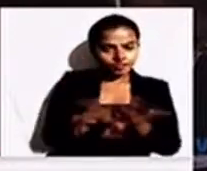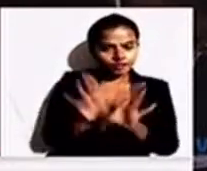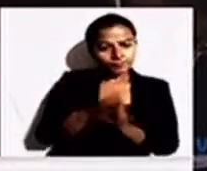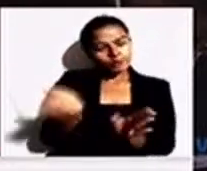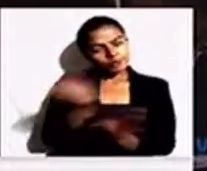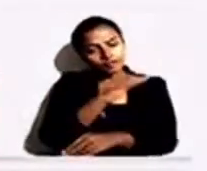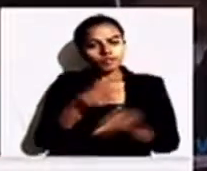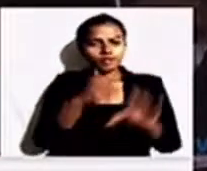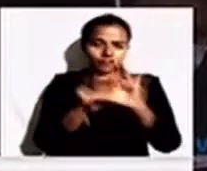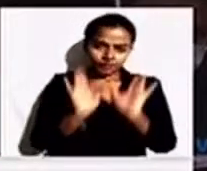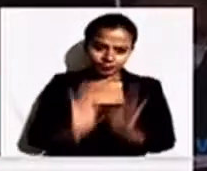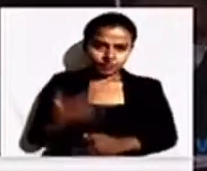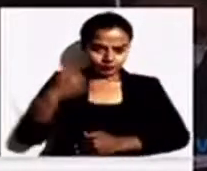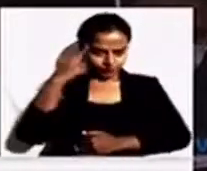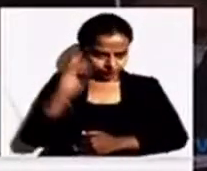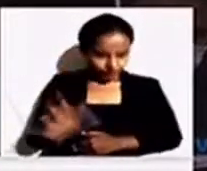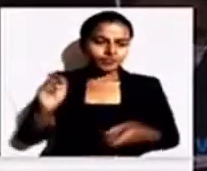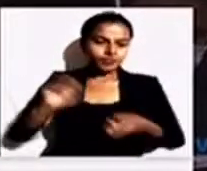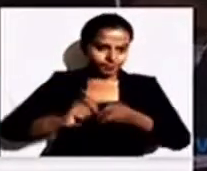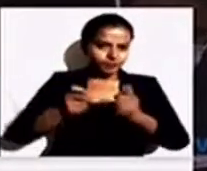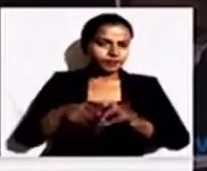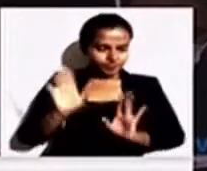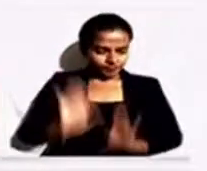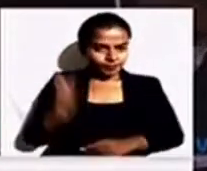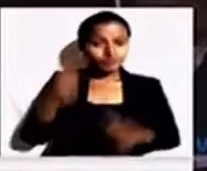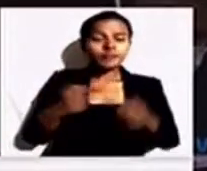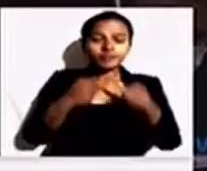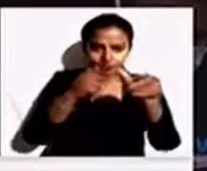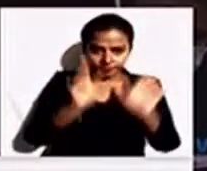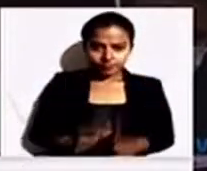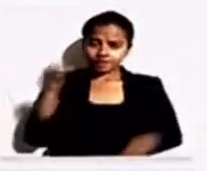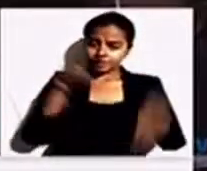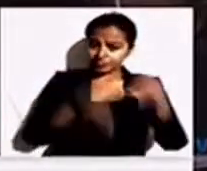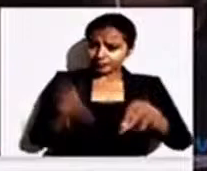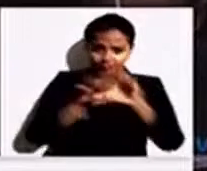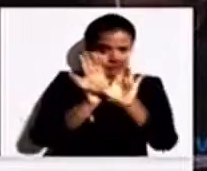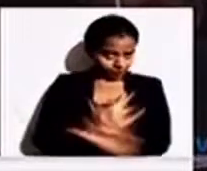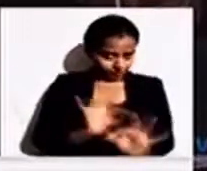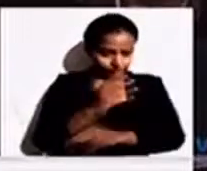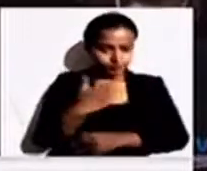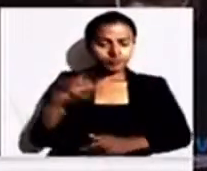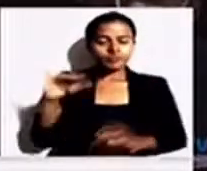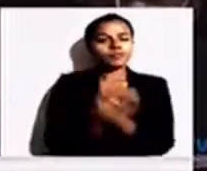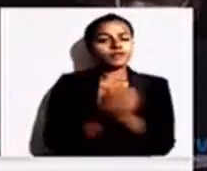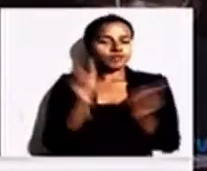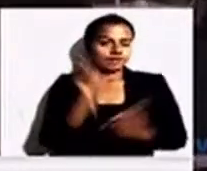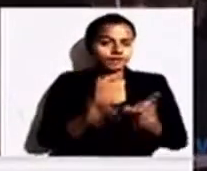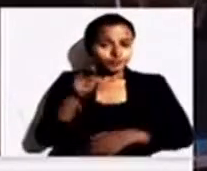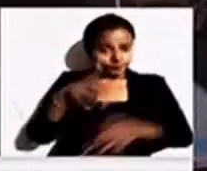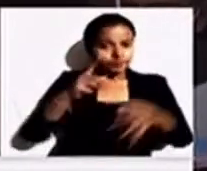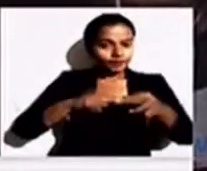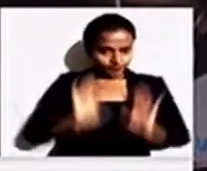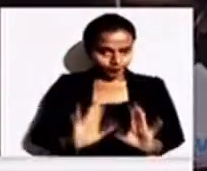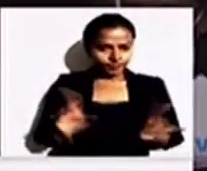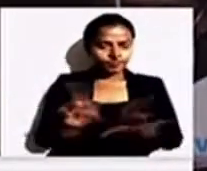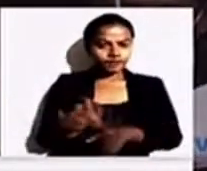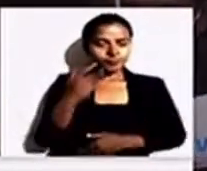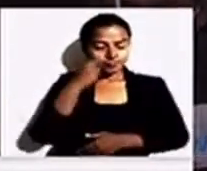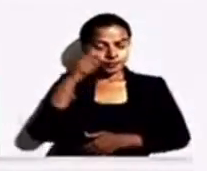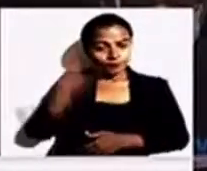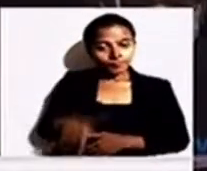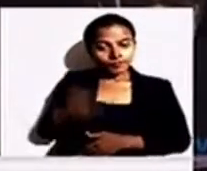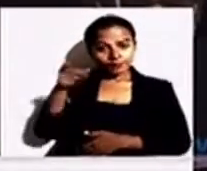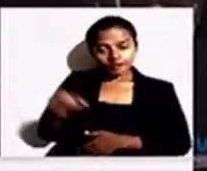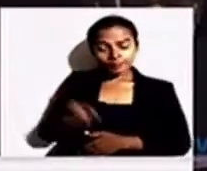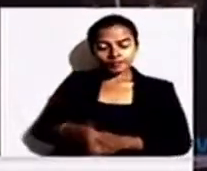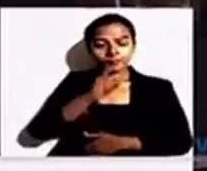is a problem and it must be solved without politicizing it. Police officers also have their problems. The son of the law and order minister is also in the